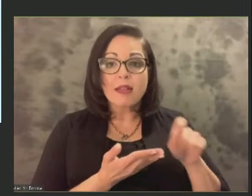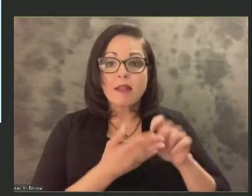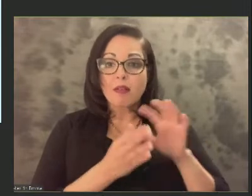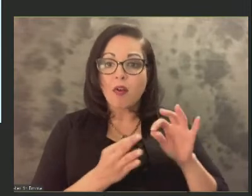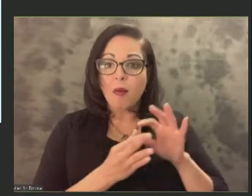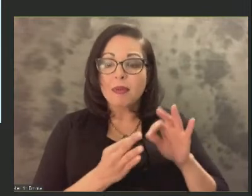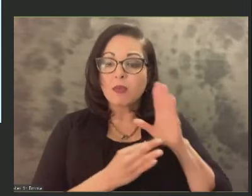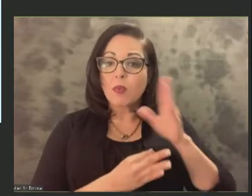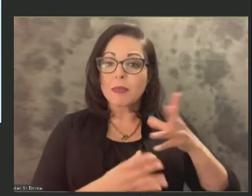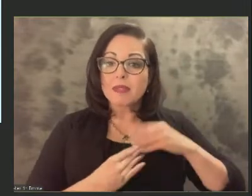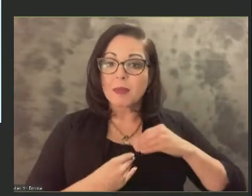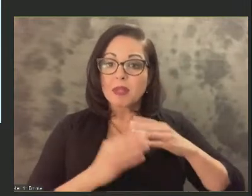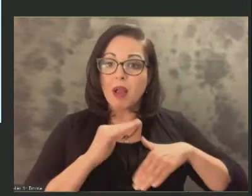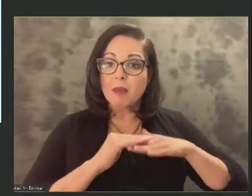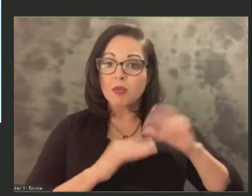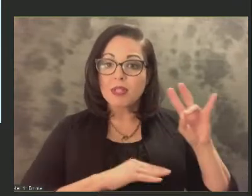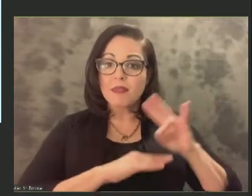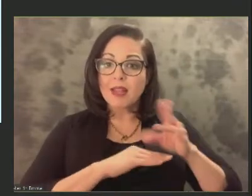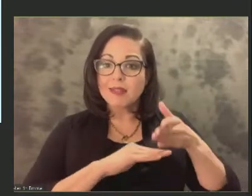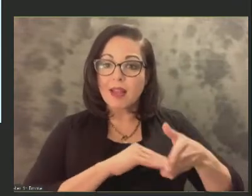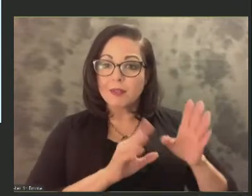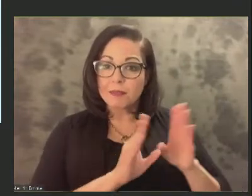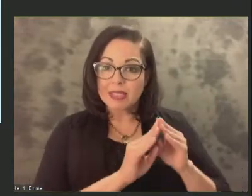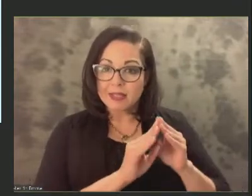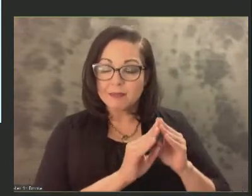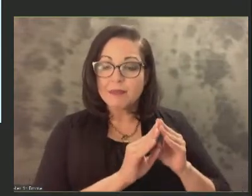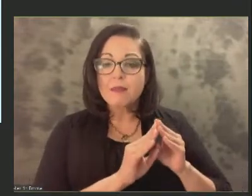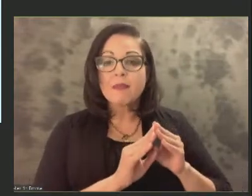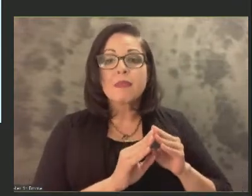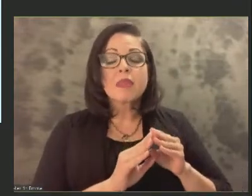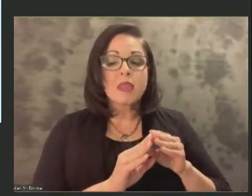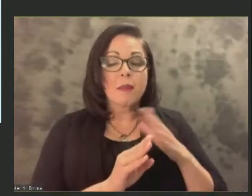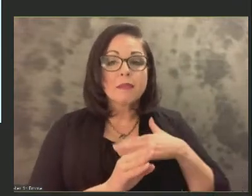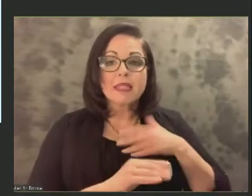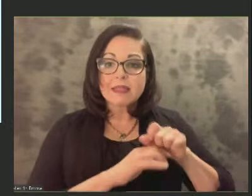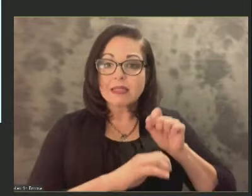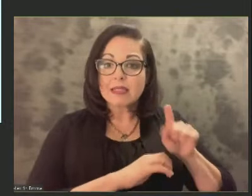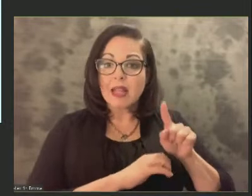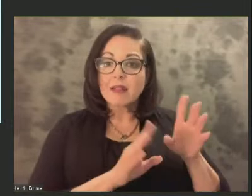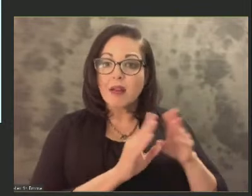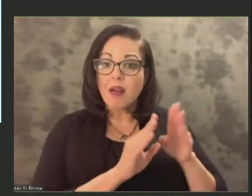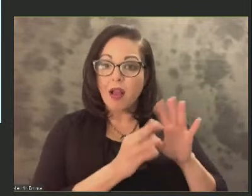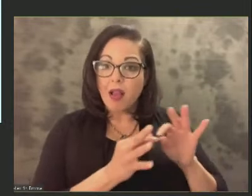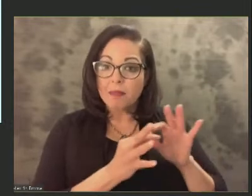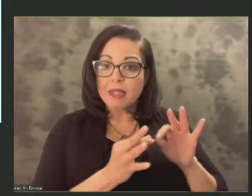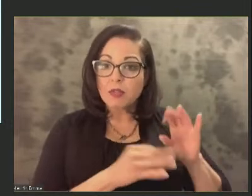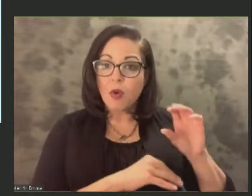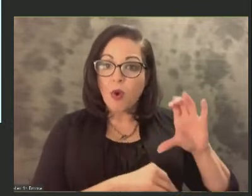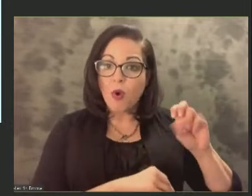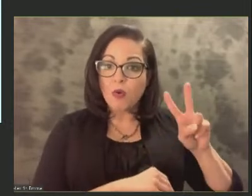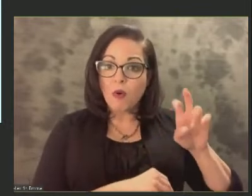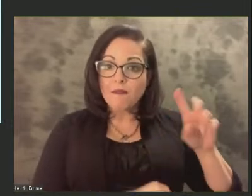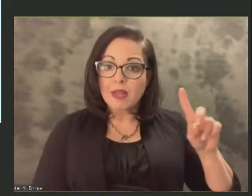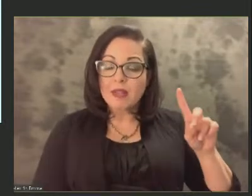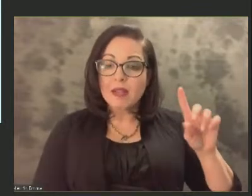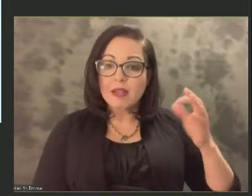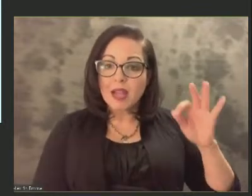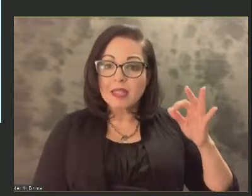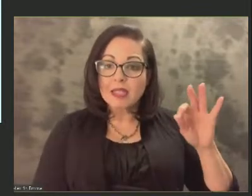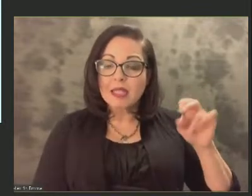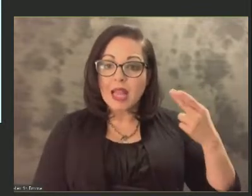to 7 days after the meeting. Please send comments to COVID-19